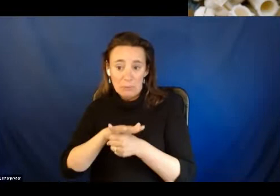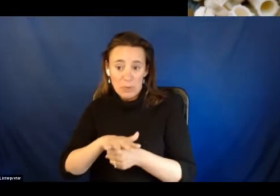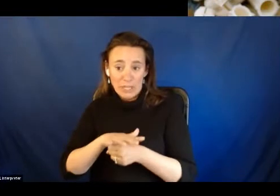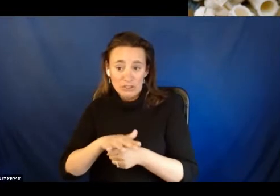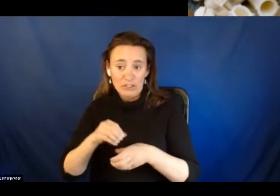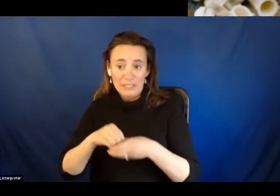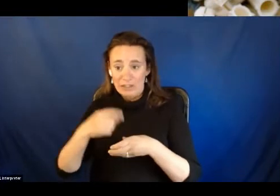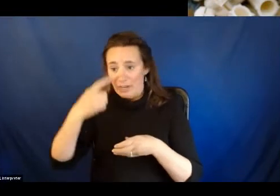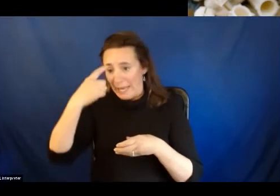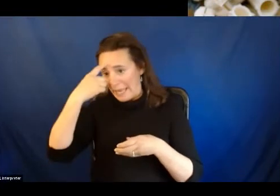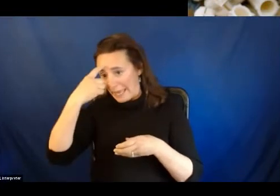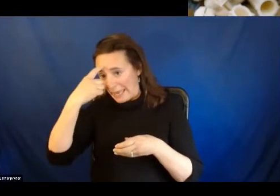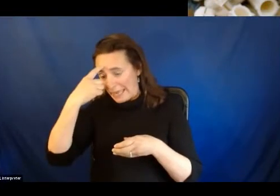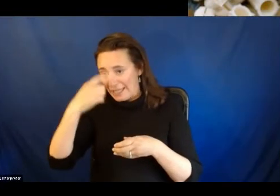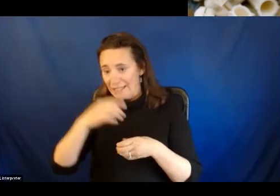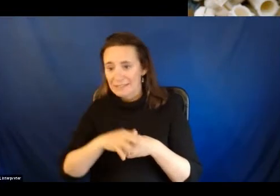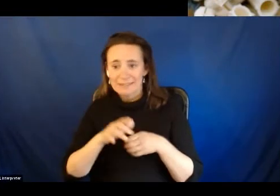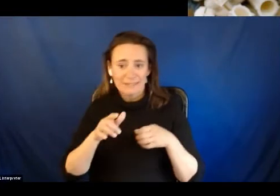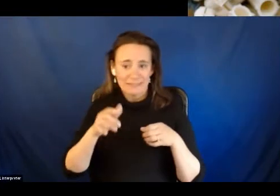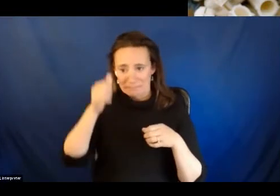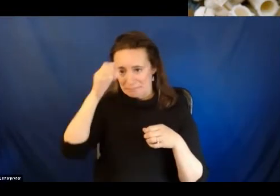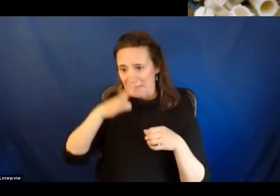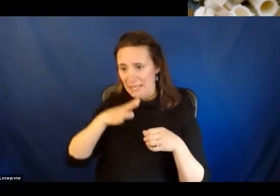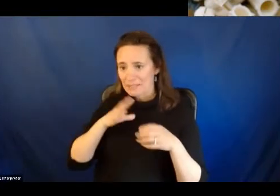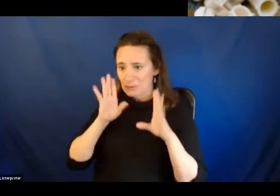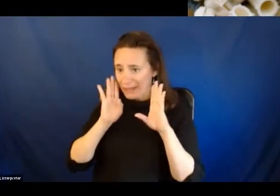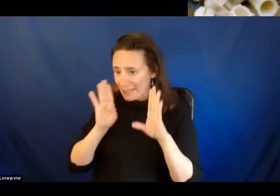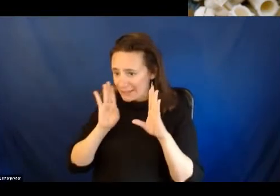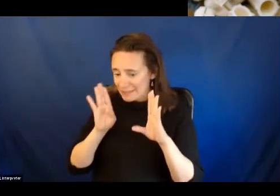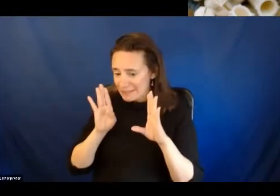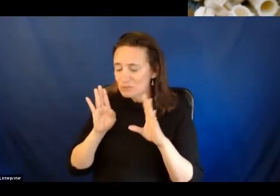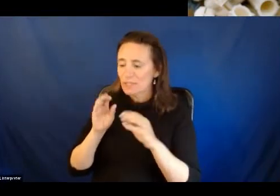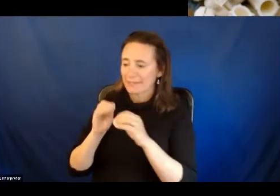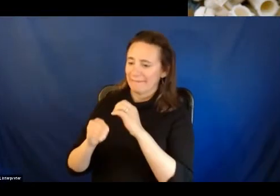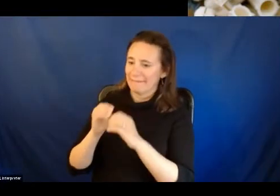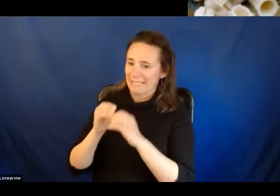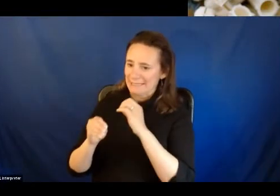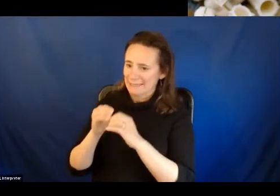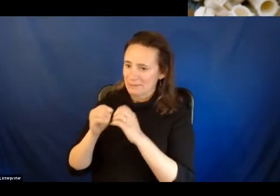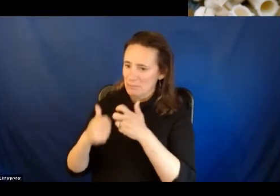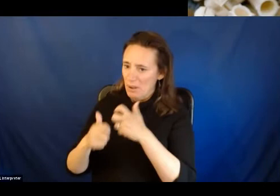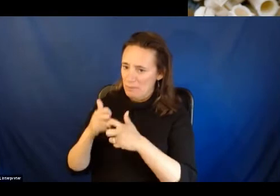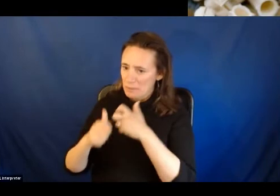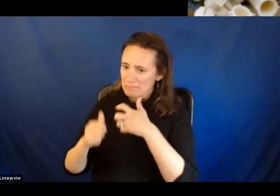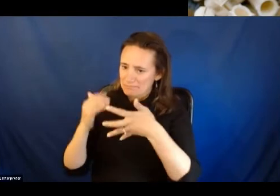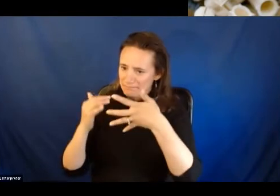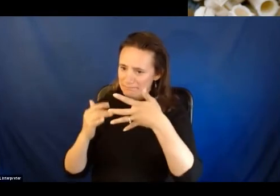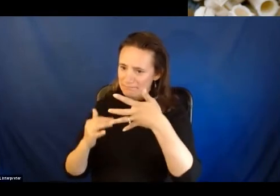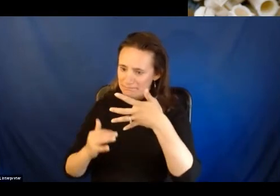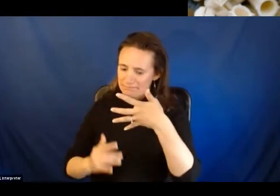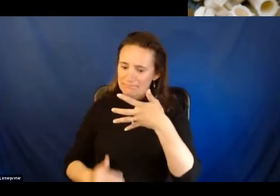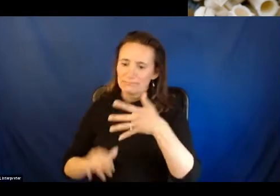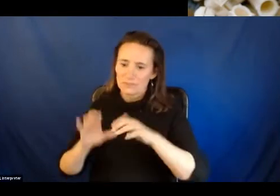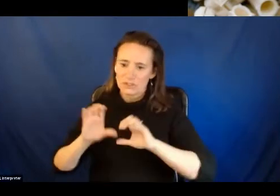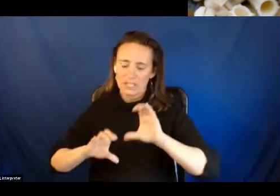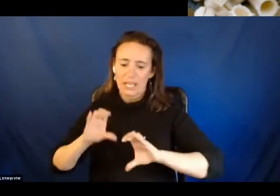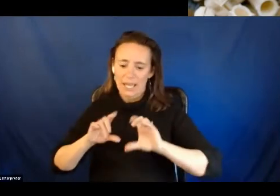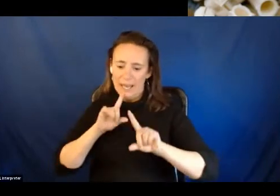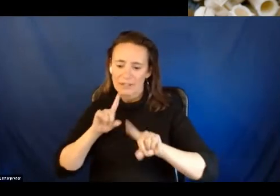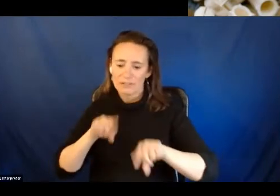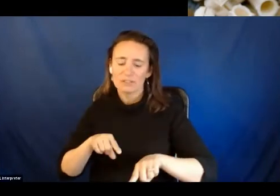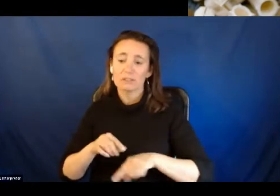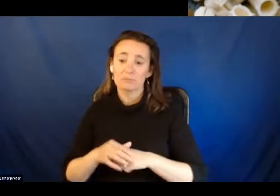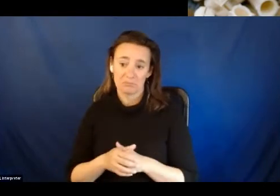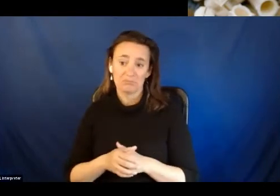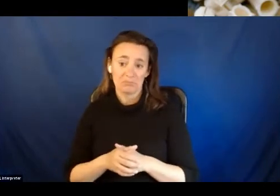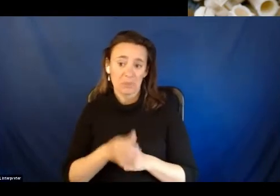right? She just needed him to listen. He was trying to fix the problem and not listening. Great. Yeah, she said what she needed pretty clearly,